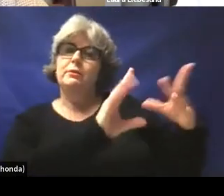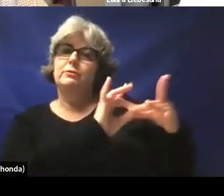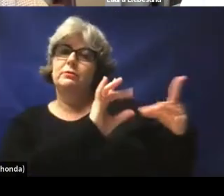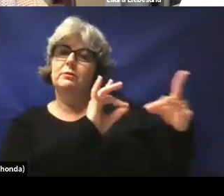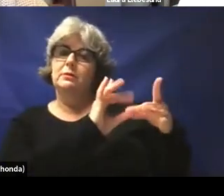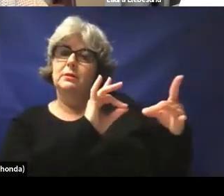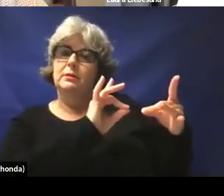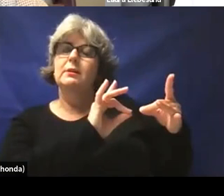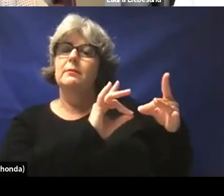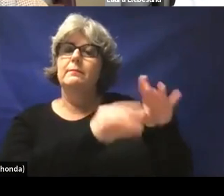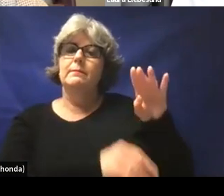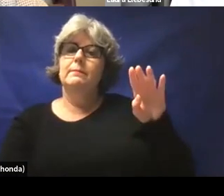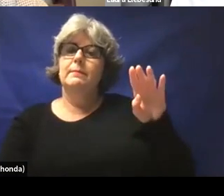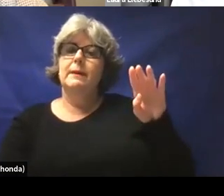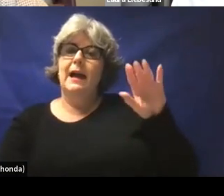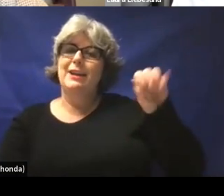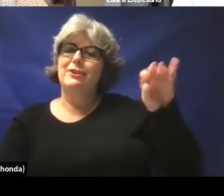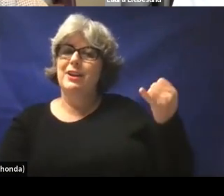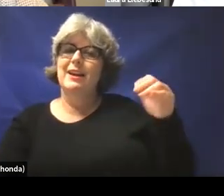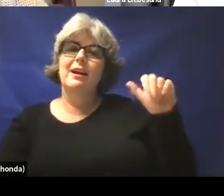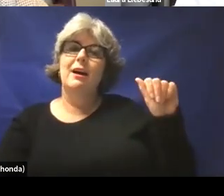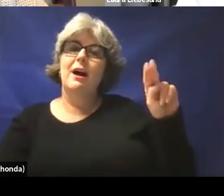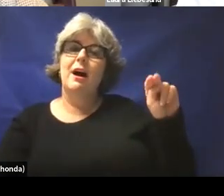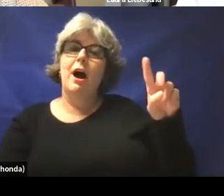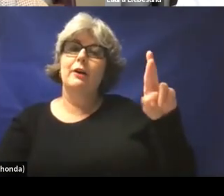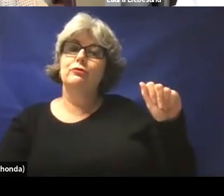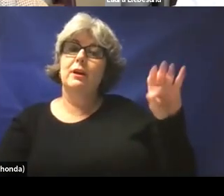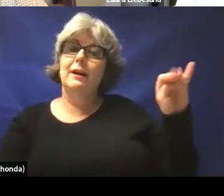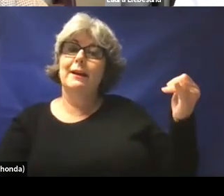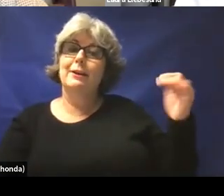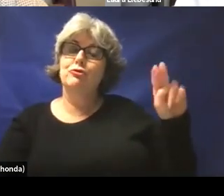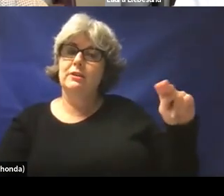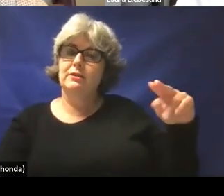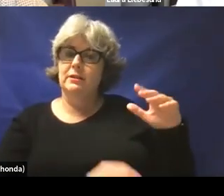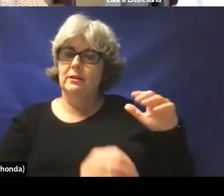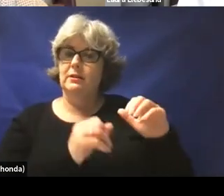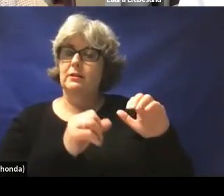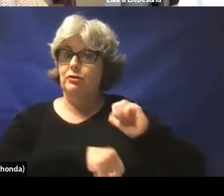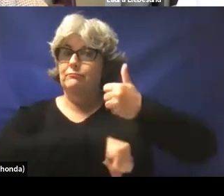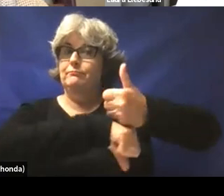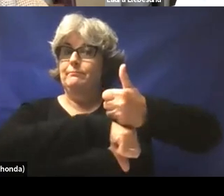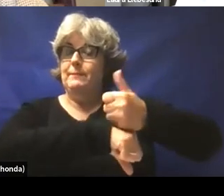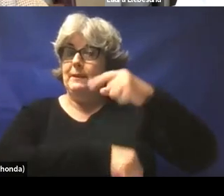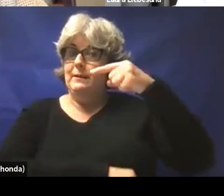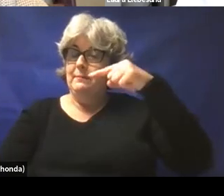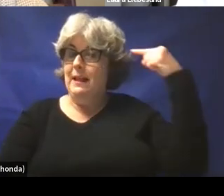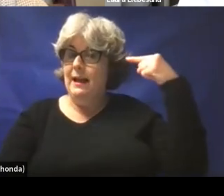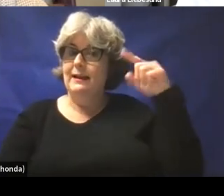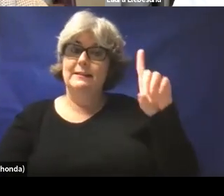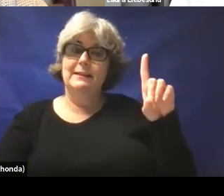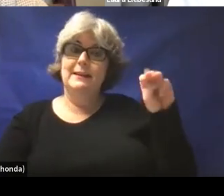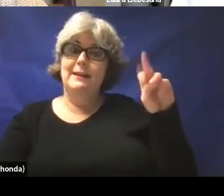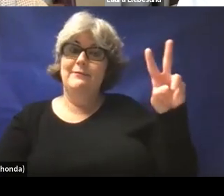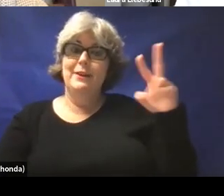Andra Johnson, or AJ, and she helped found Black DMV Restaurant Week. And it's